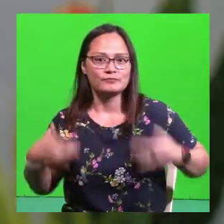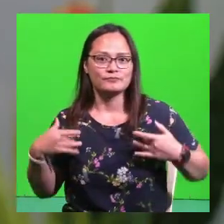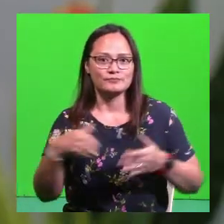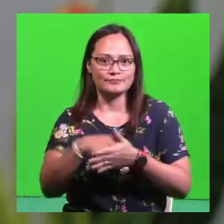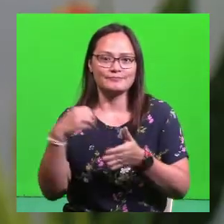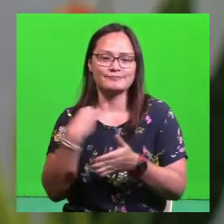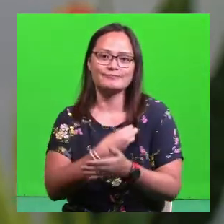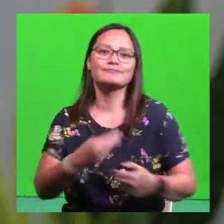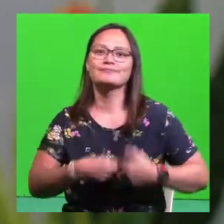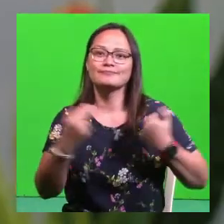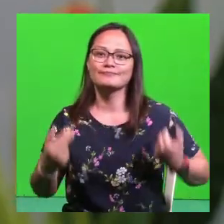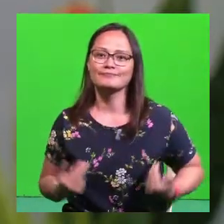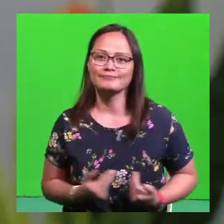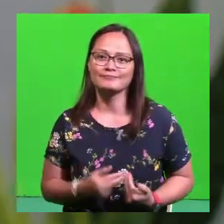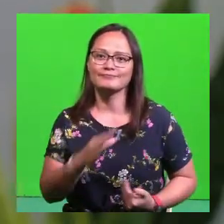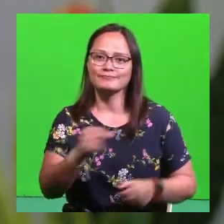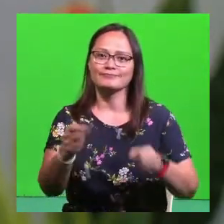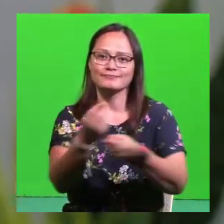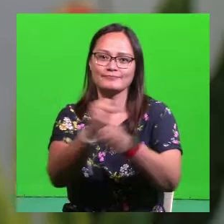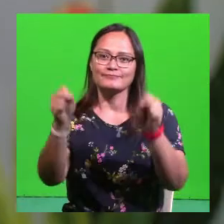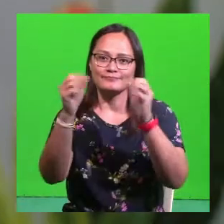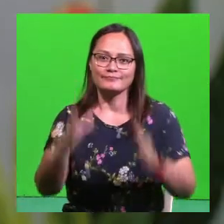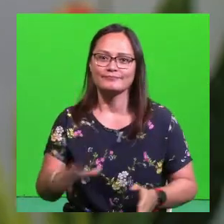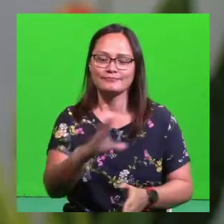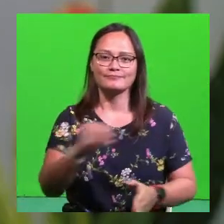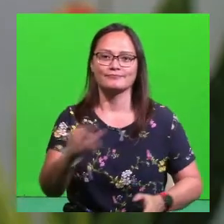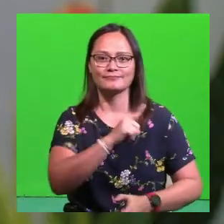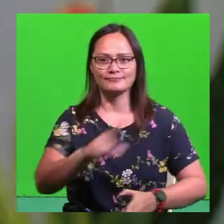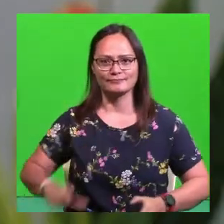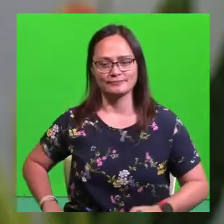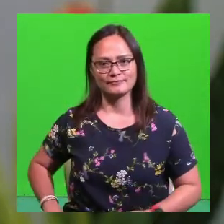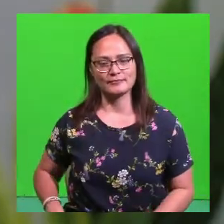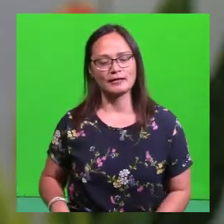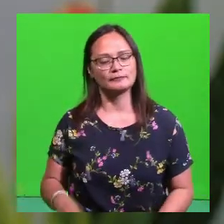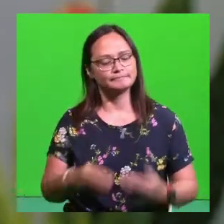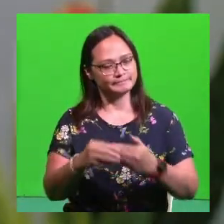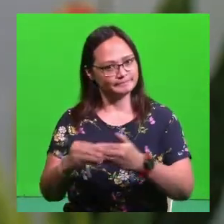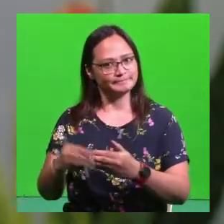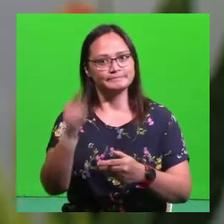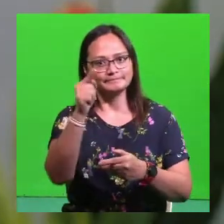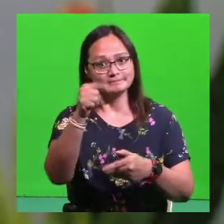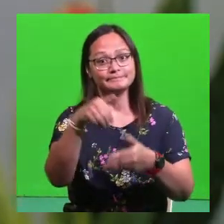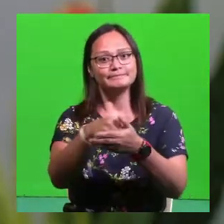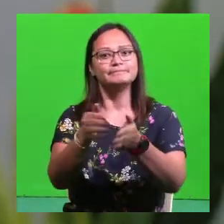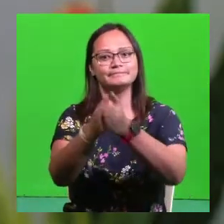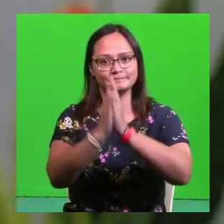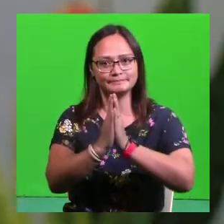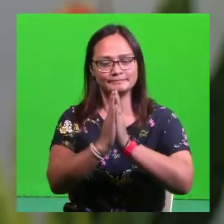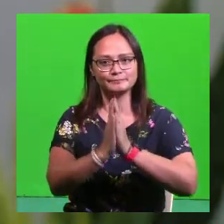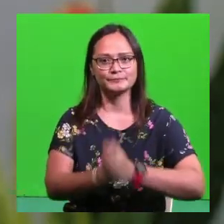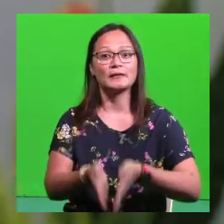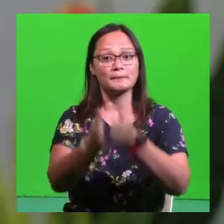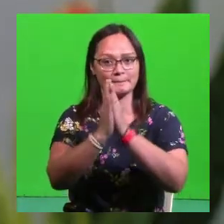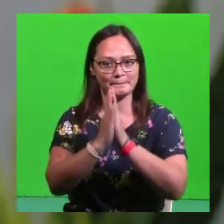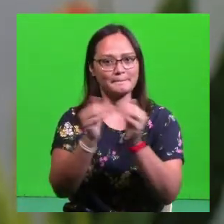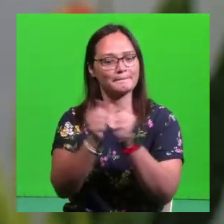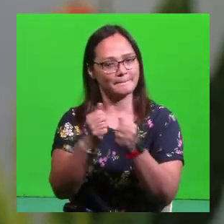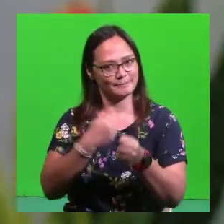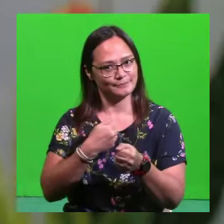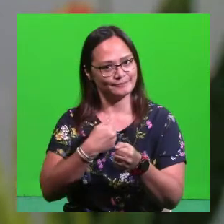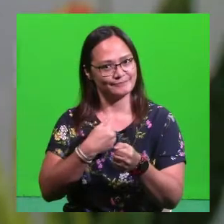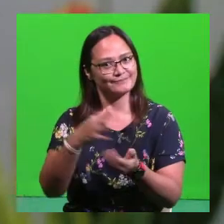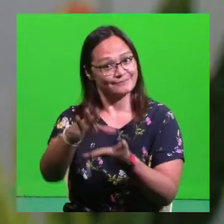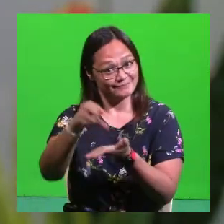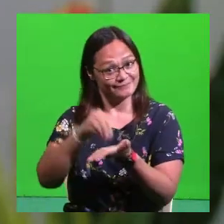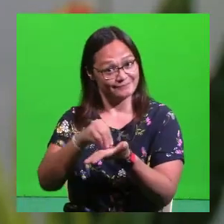our lives and in our hearts as Savior and Lord. Let me just lead you in this prayer. You can